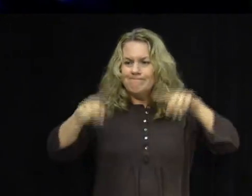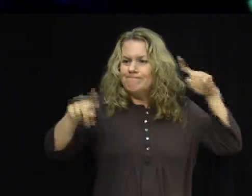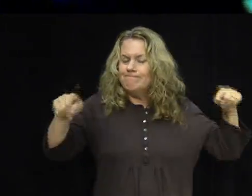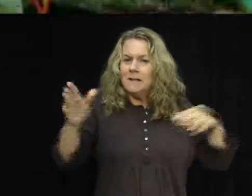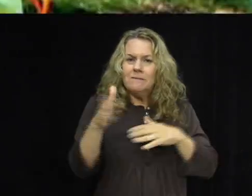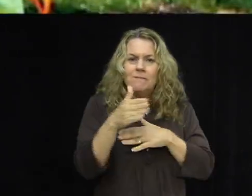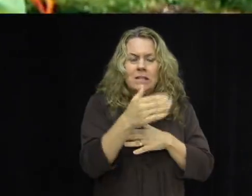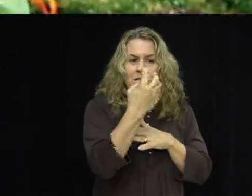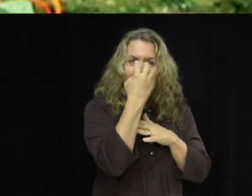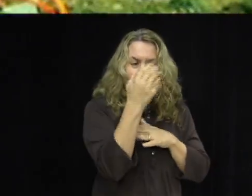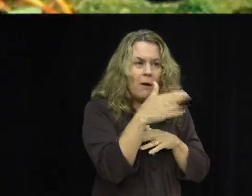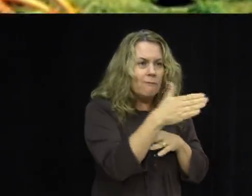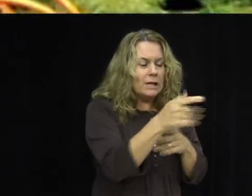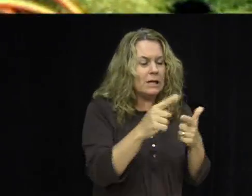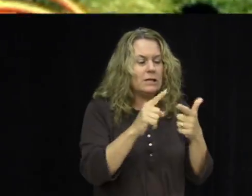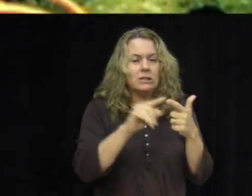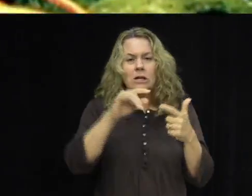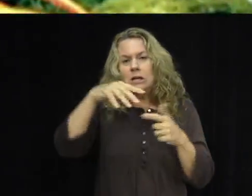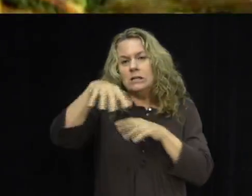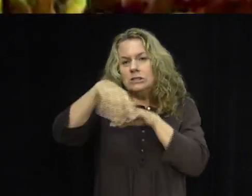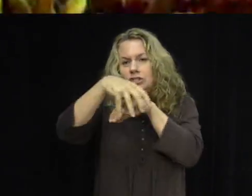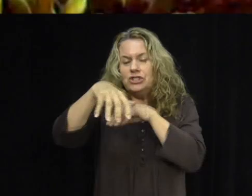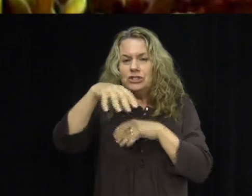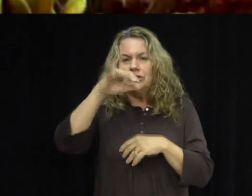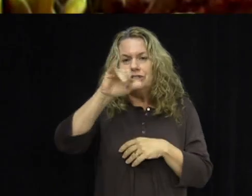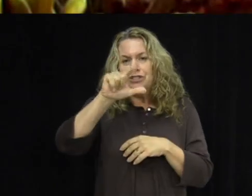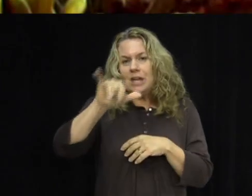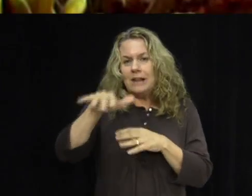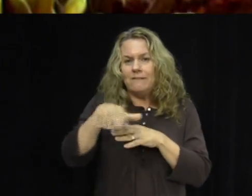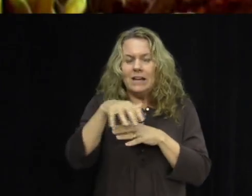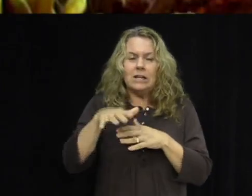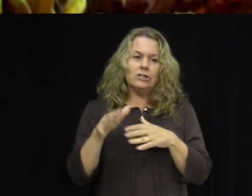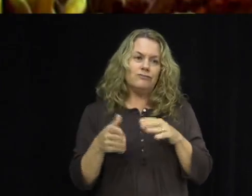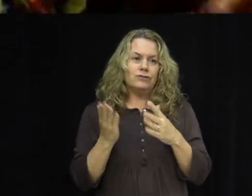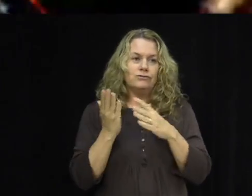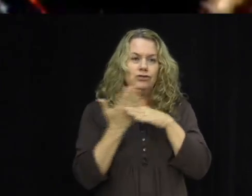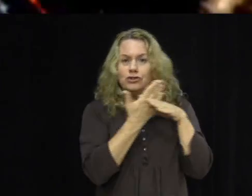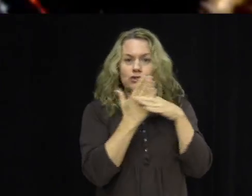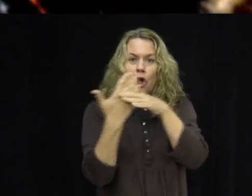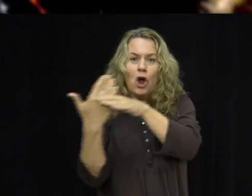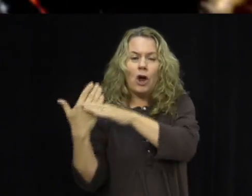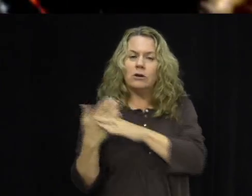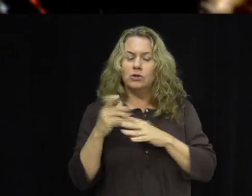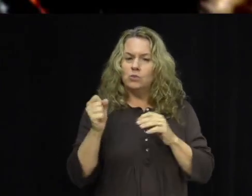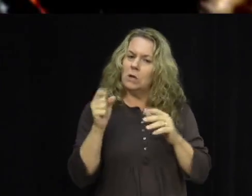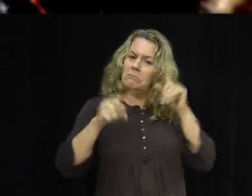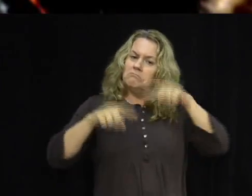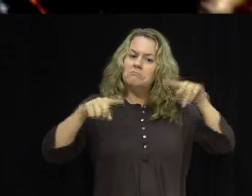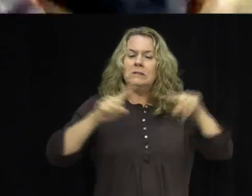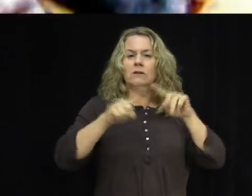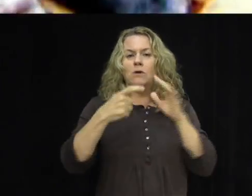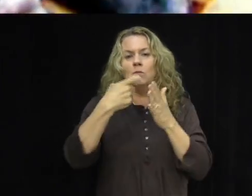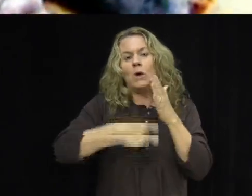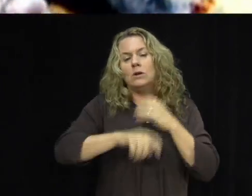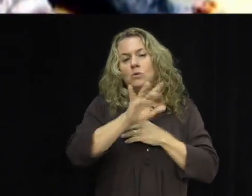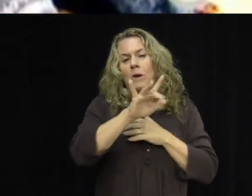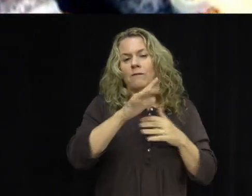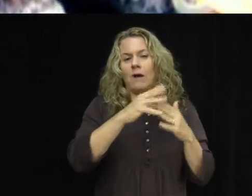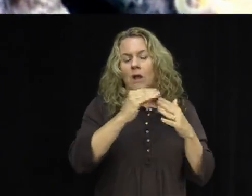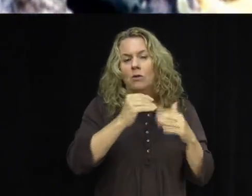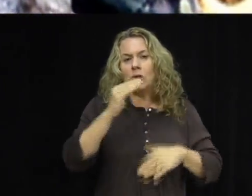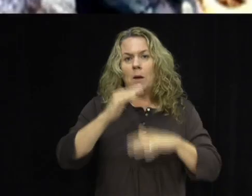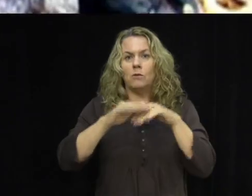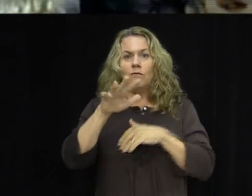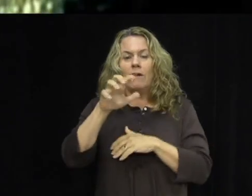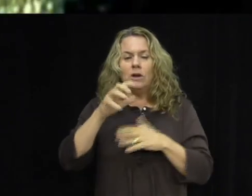to jellyfish to octopus to sharks are up for adoption, ranging in prices from $25 to $500. All